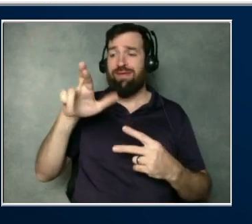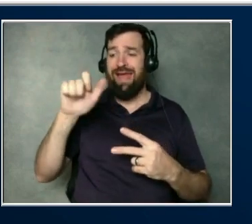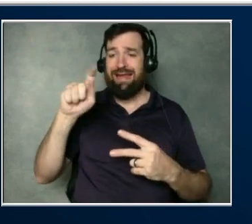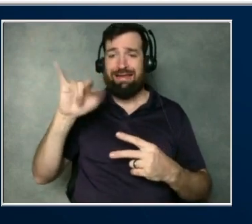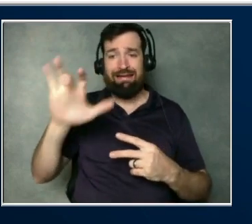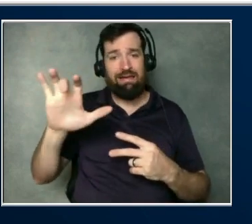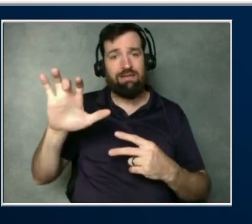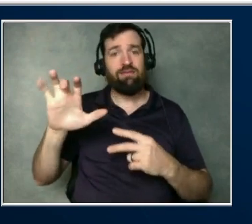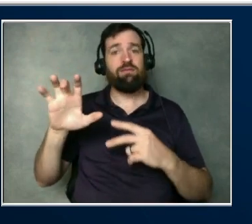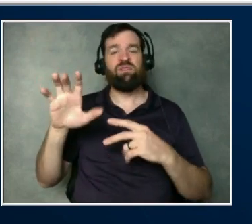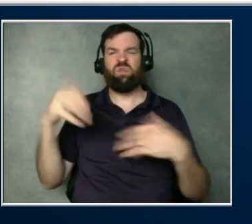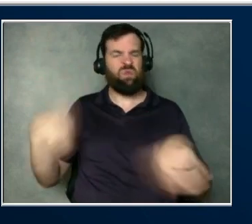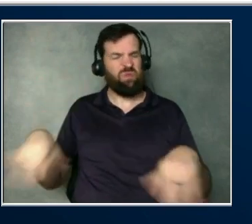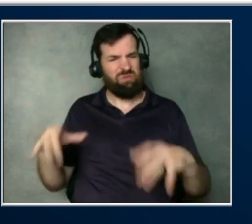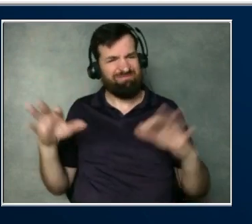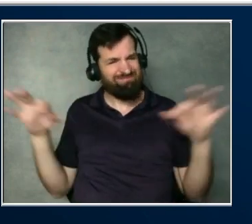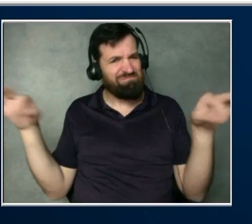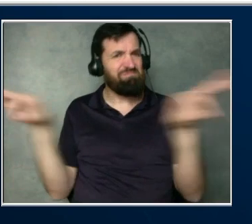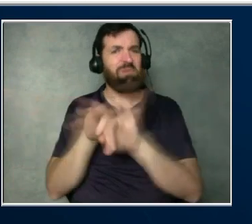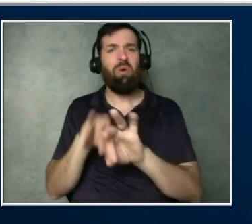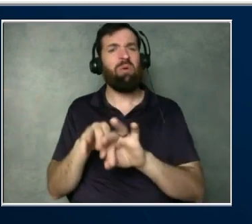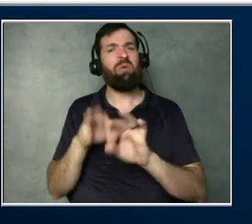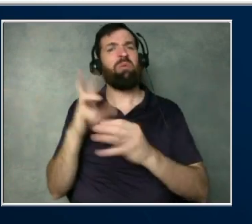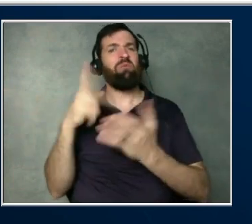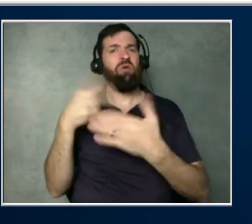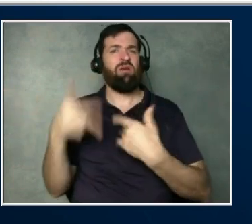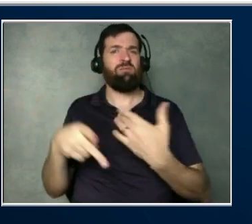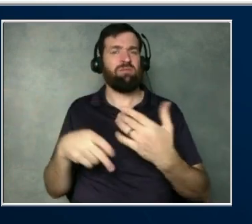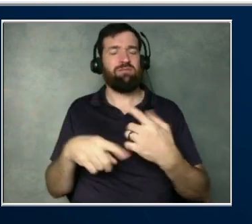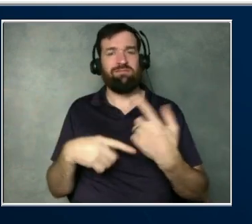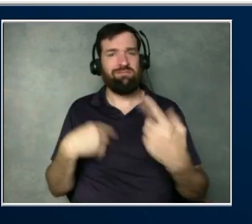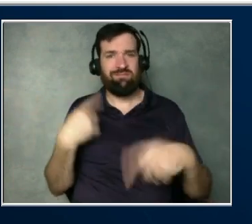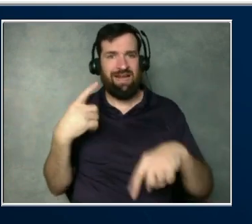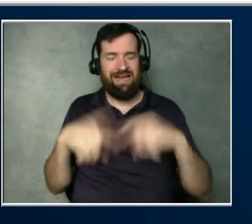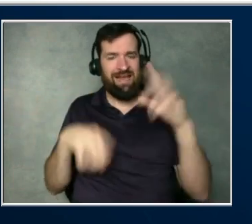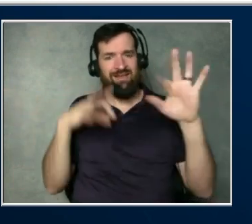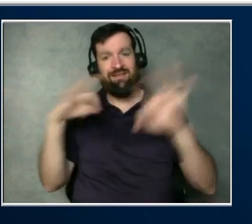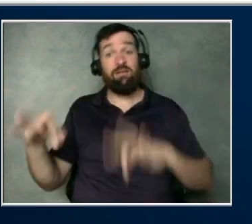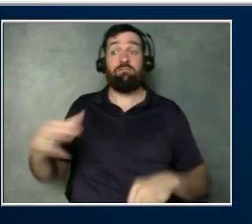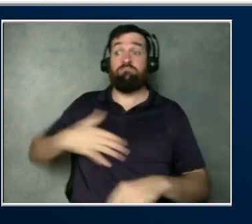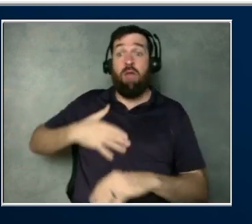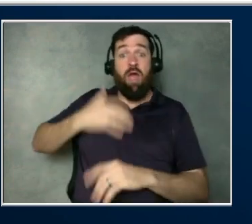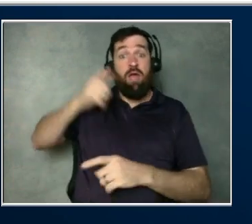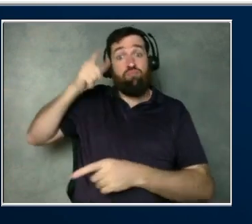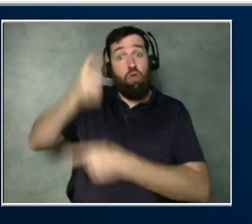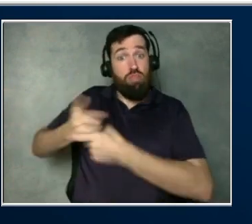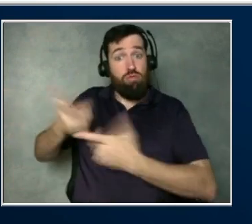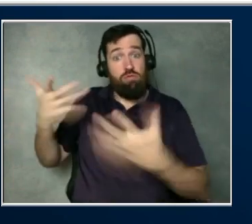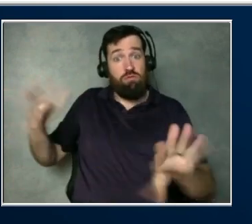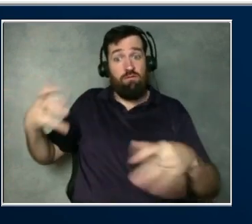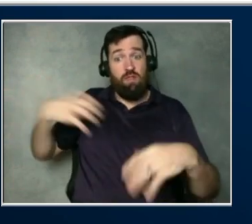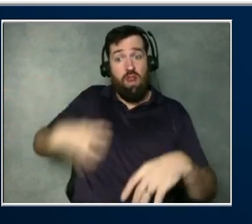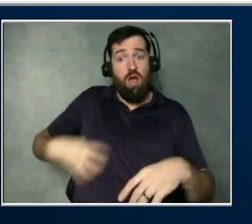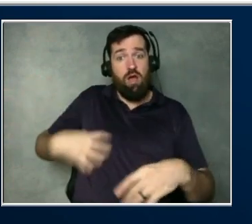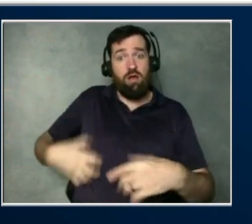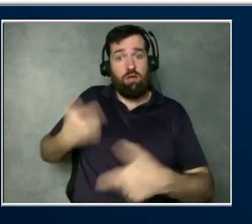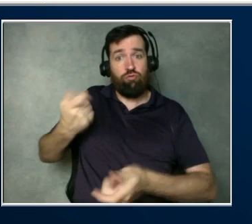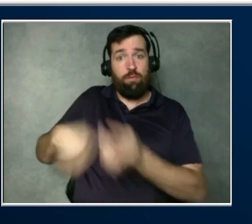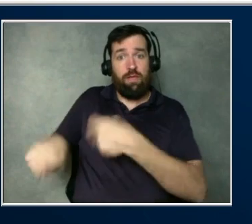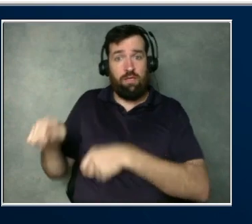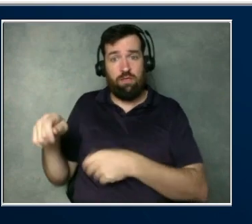really, really important things. And I can't tell you, my brother had a lung transplant, and I can't tell you what